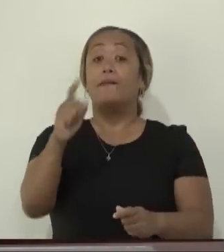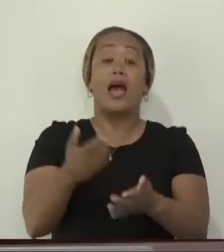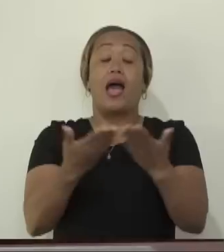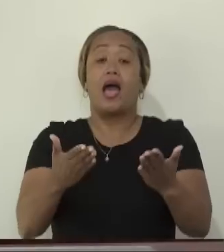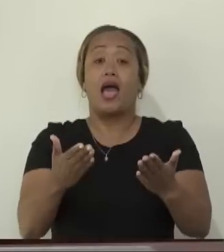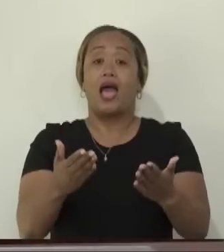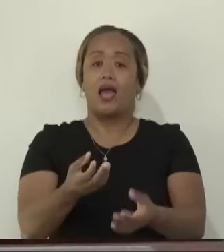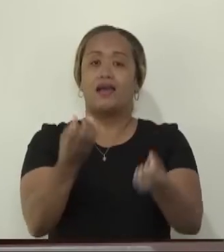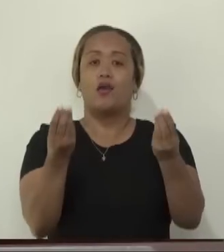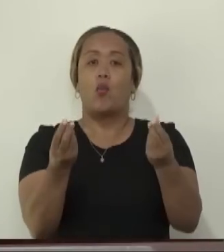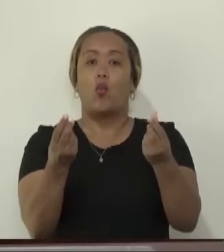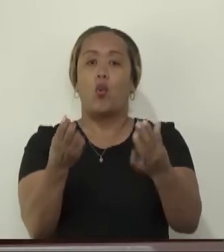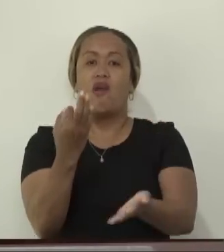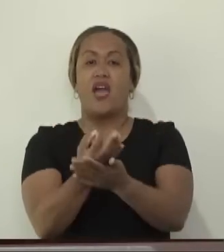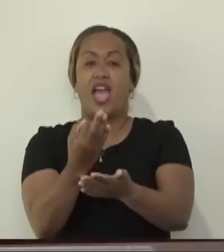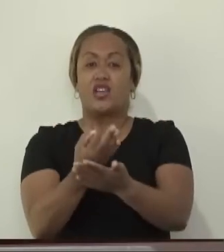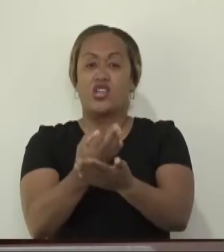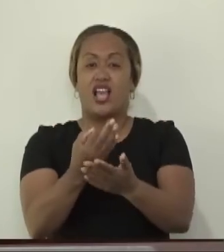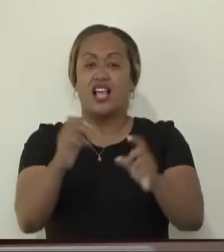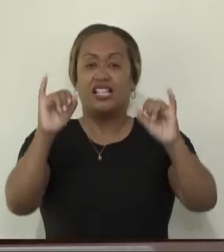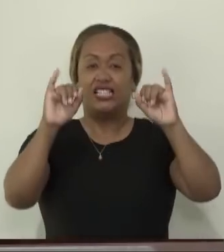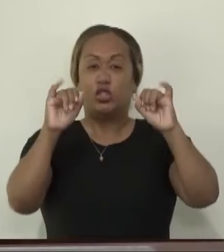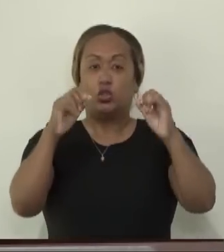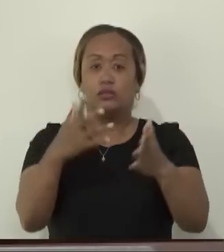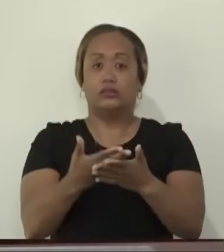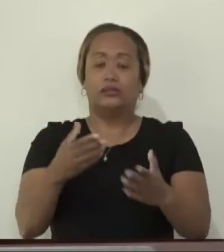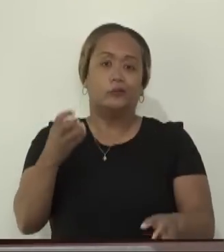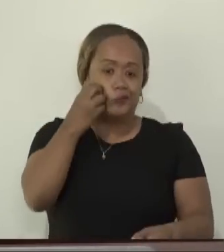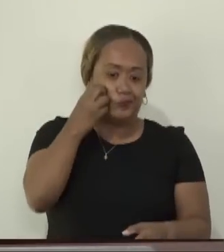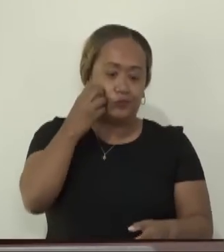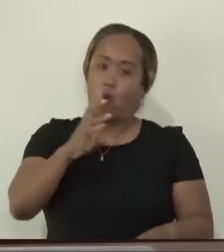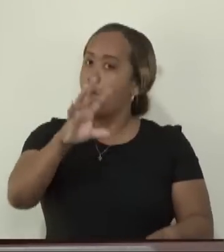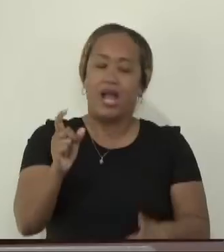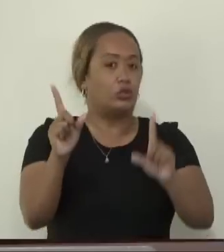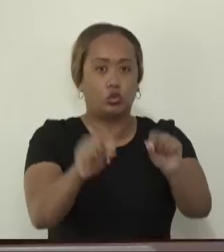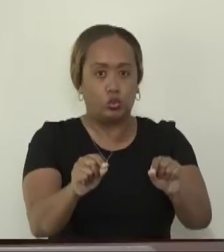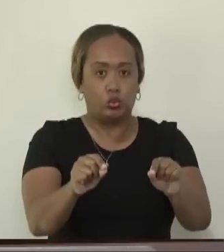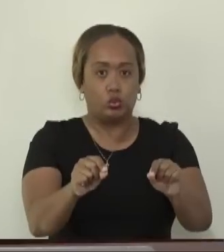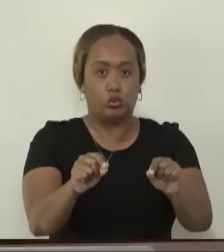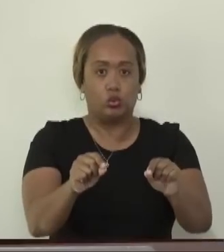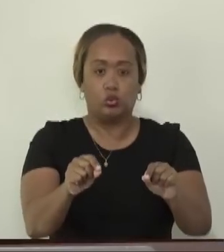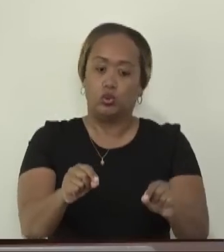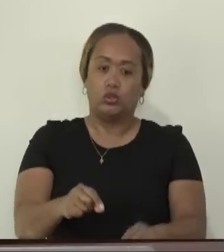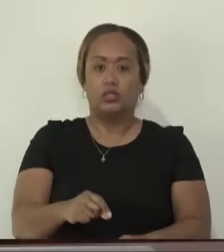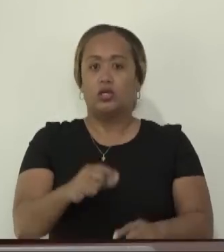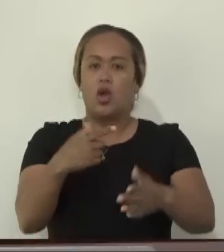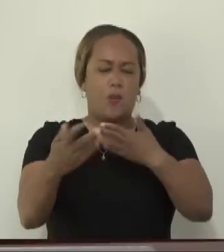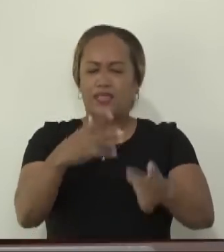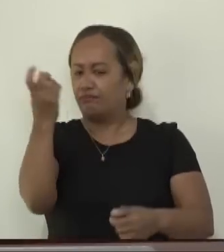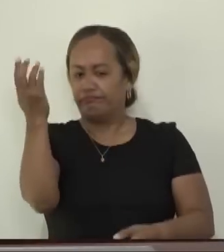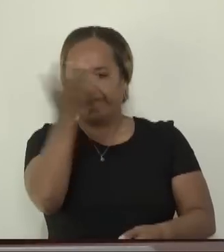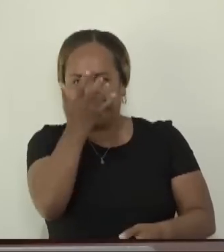fiscal crisis demands that we bite the bullet and take the bull by the horns. We